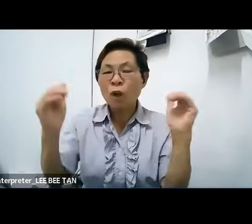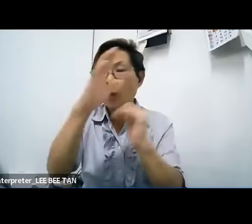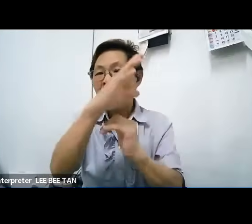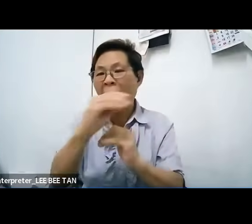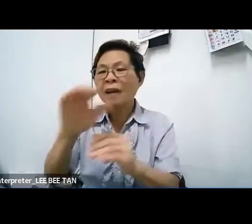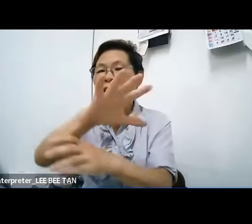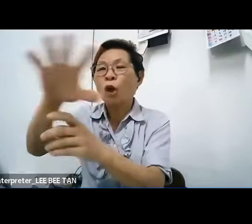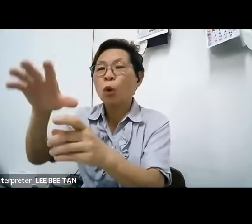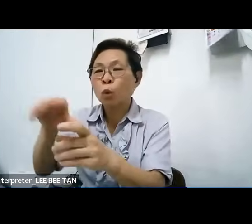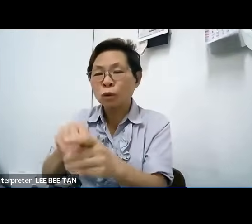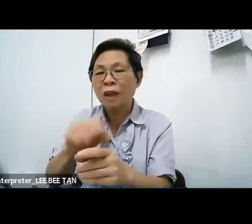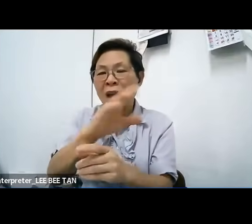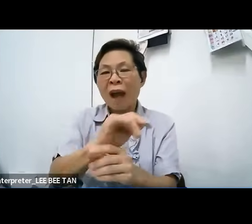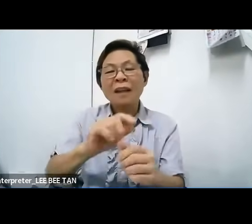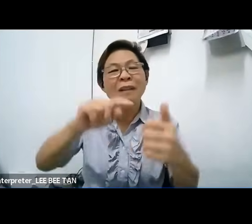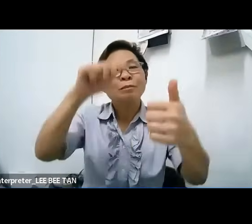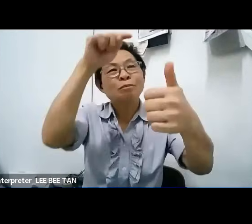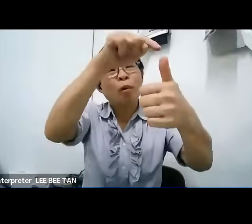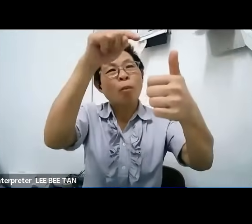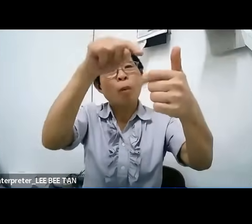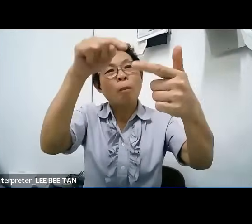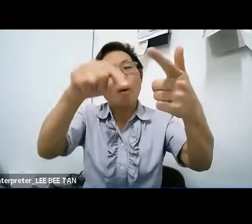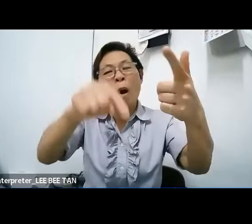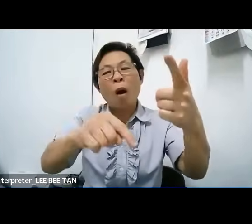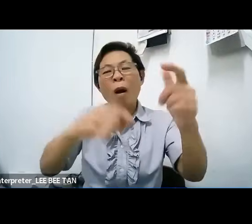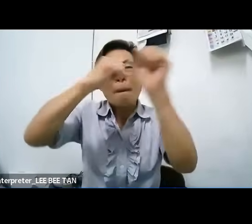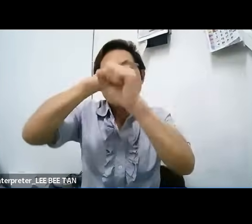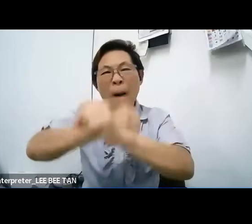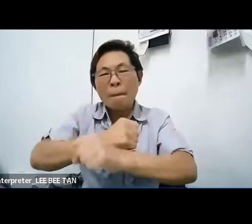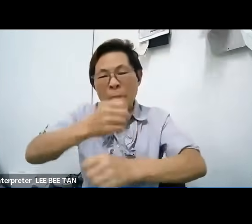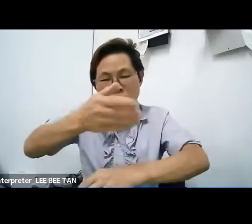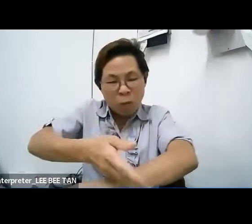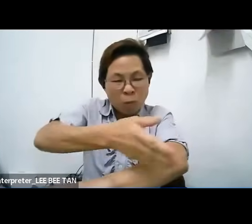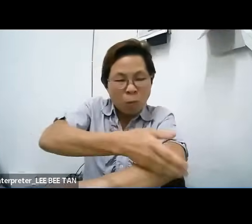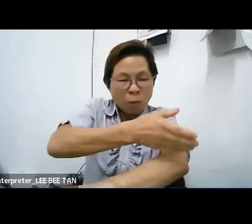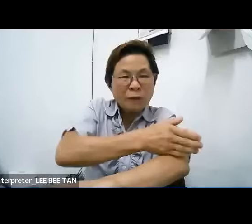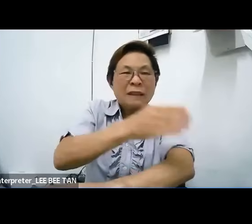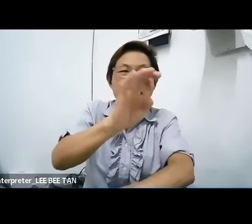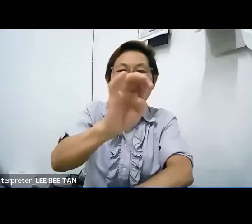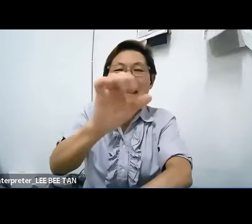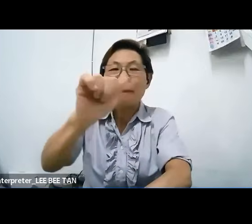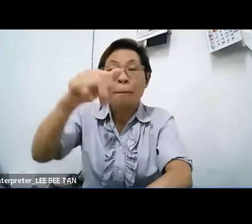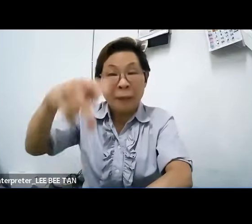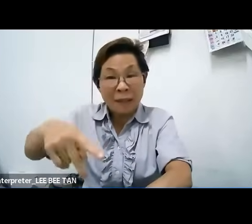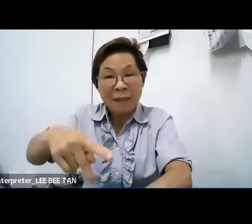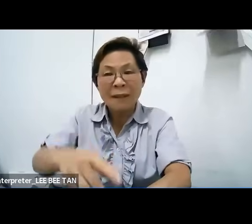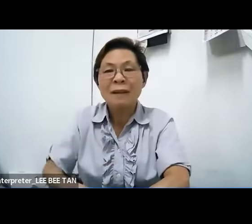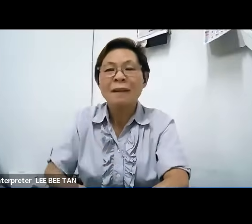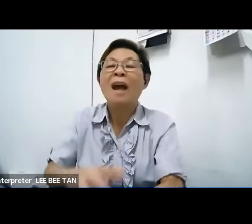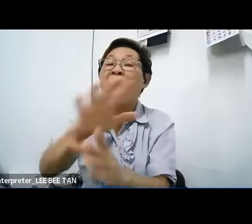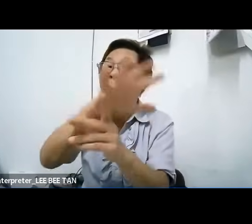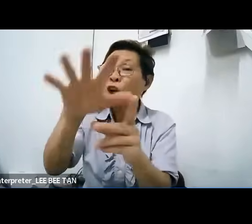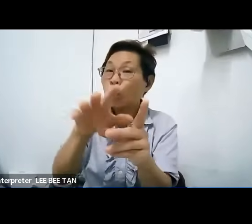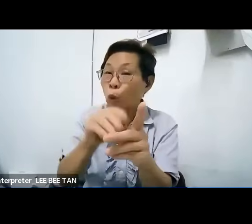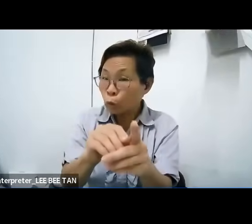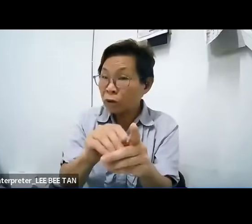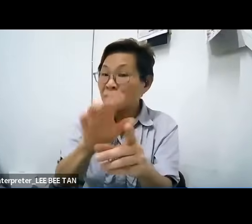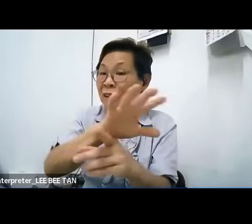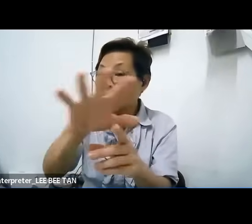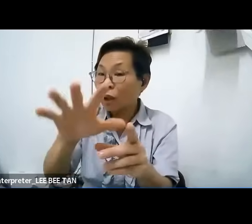well as the key challenges in advancing EAP. And inclusion, as